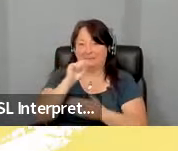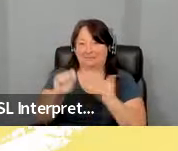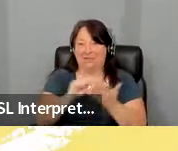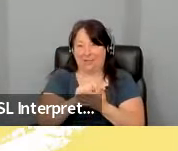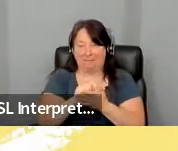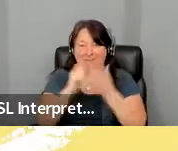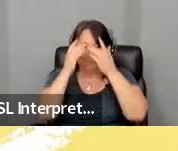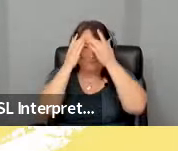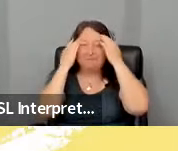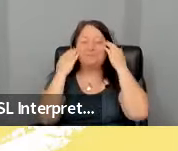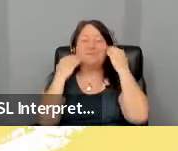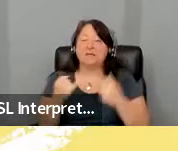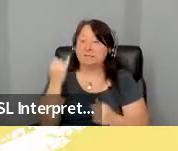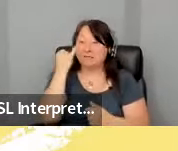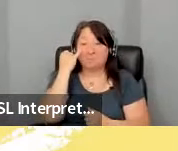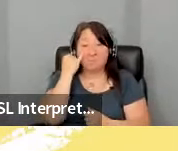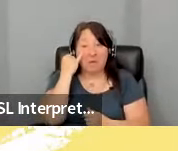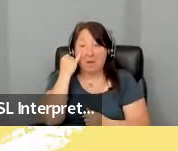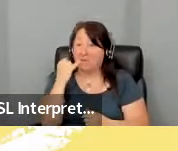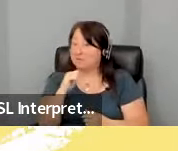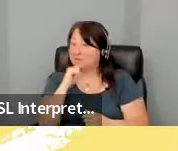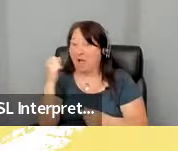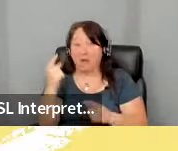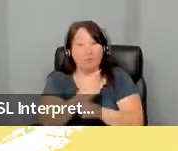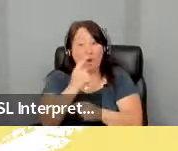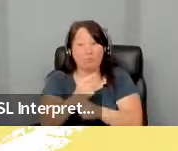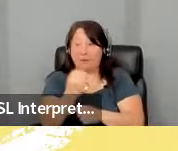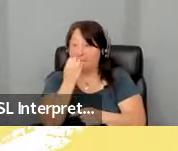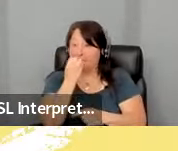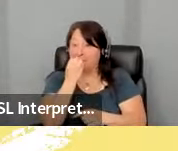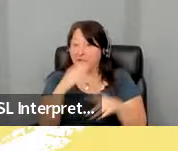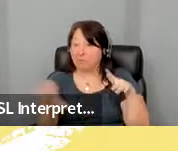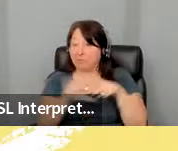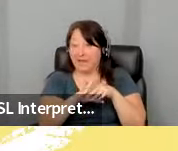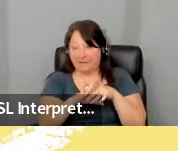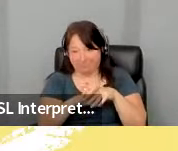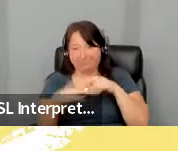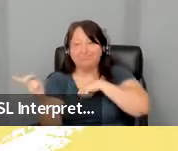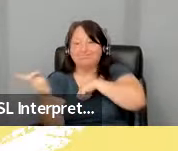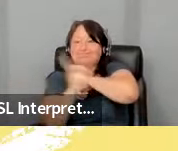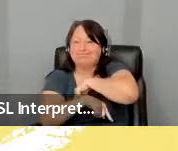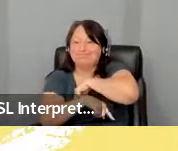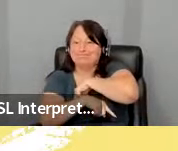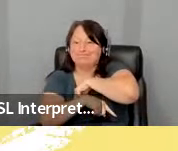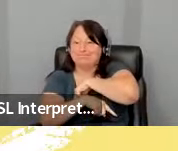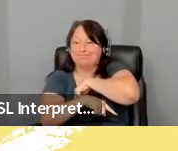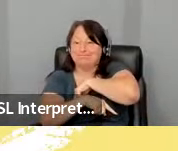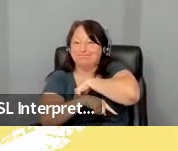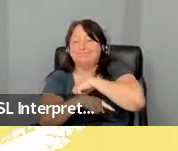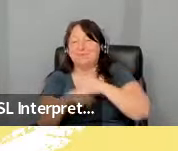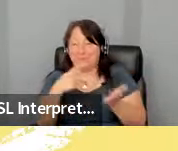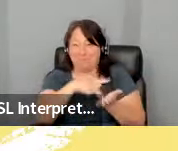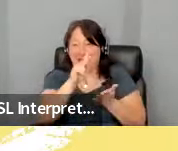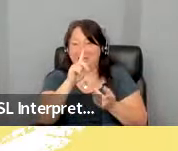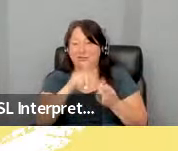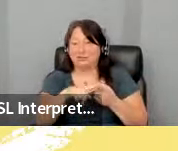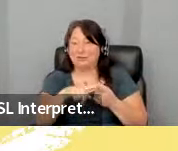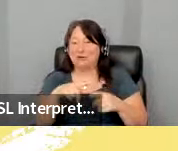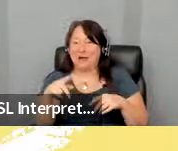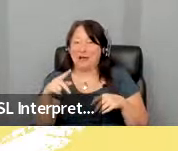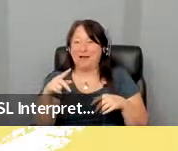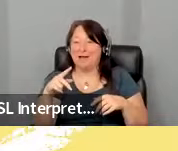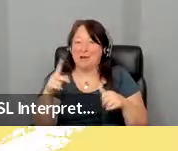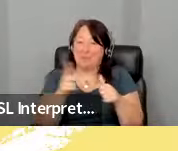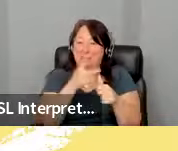So what happens if you don't get the appropriate meal break? There's a penalty that is payable to a principal performer. Again, penalties